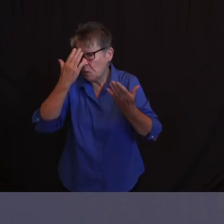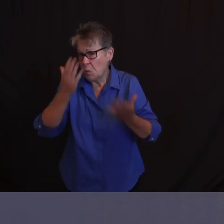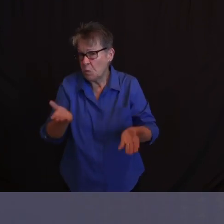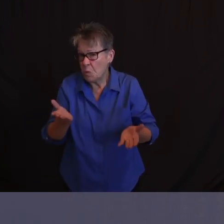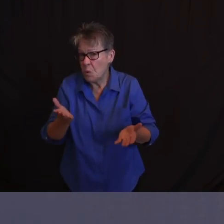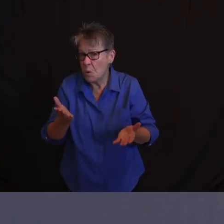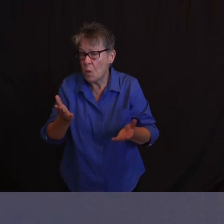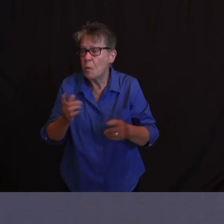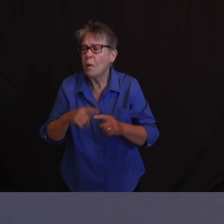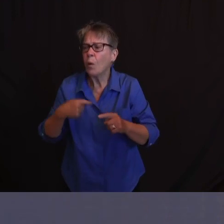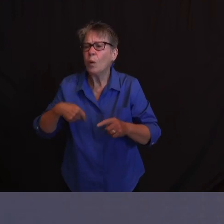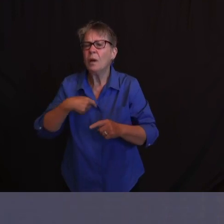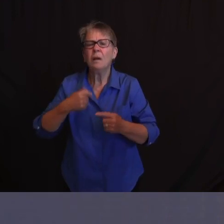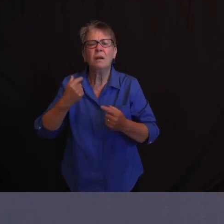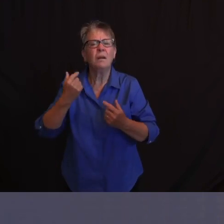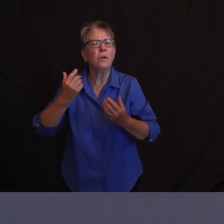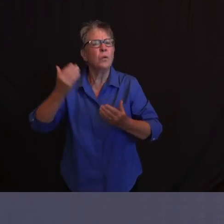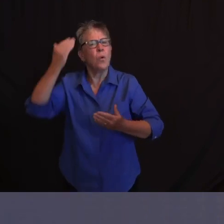in reporting